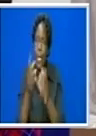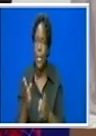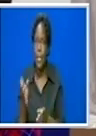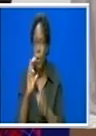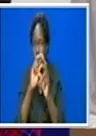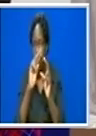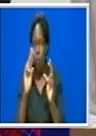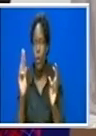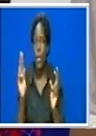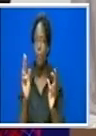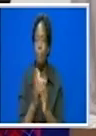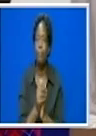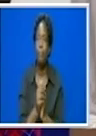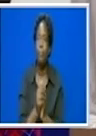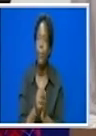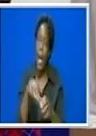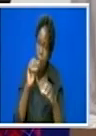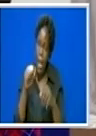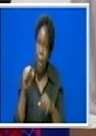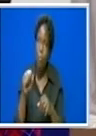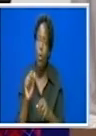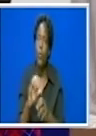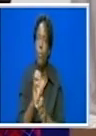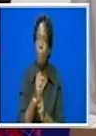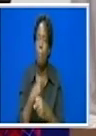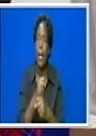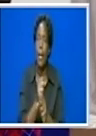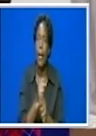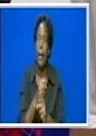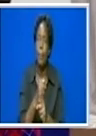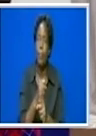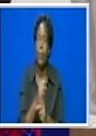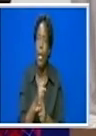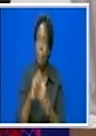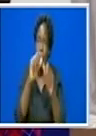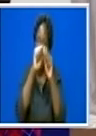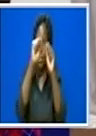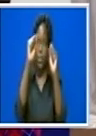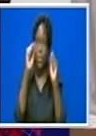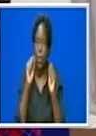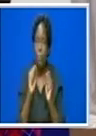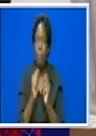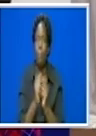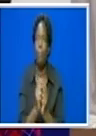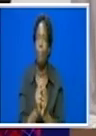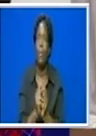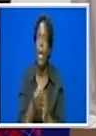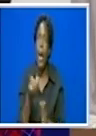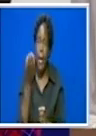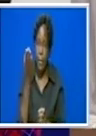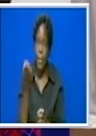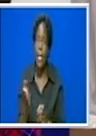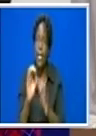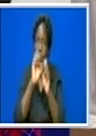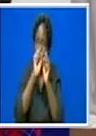four pieces, I am able to make a shape. Mm-hmm. And this shape,